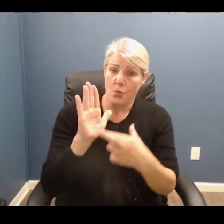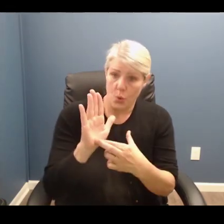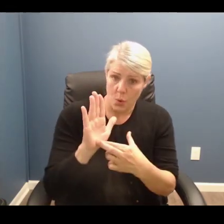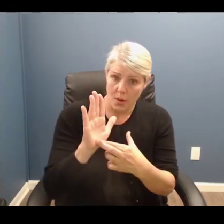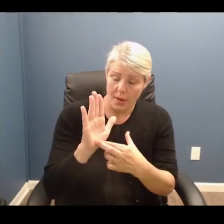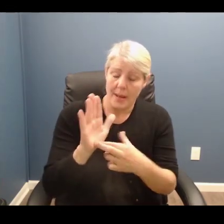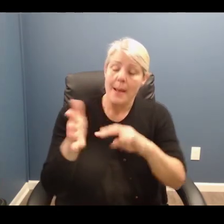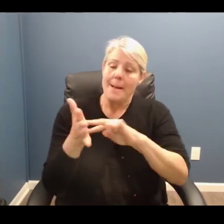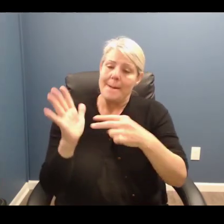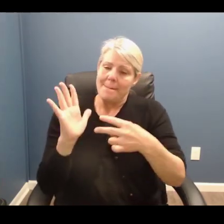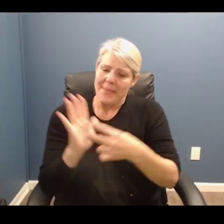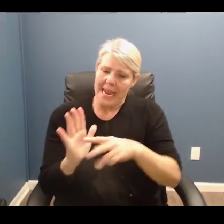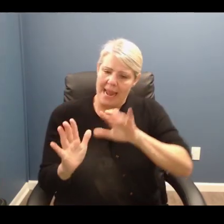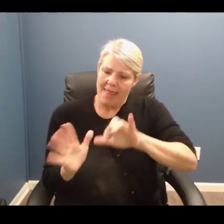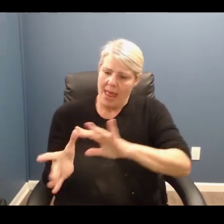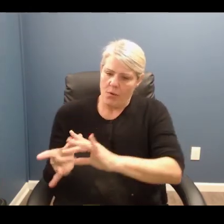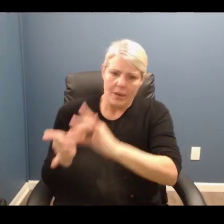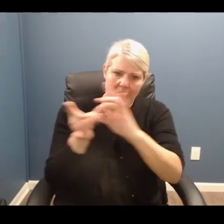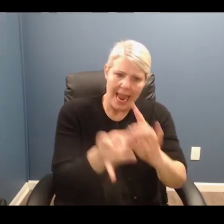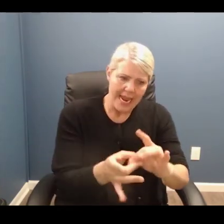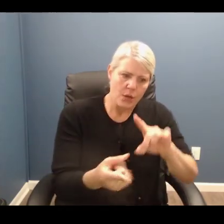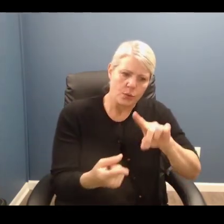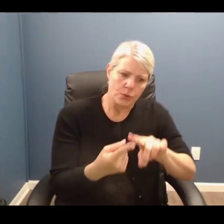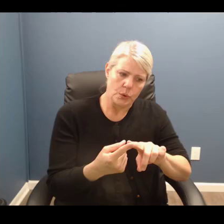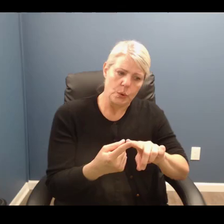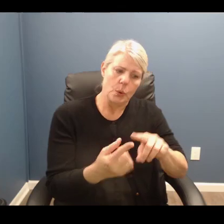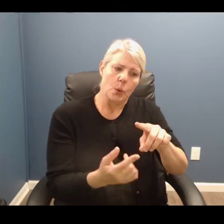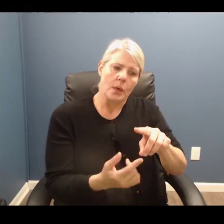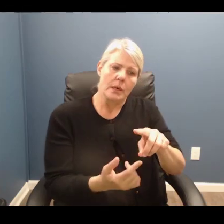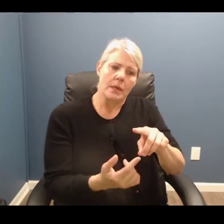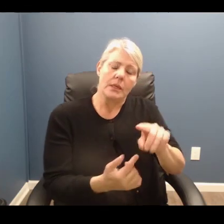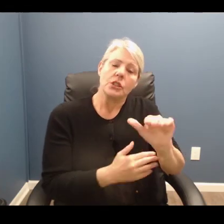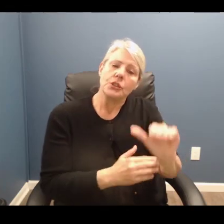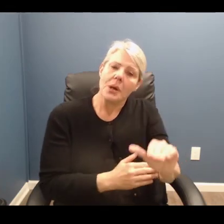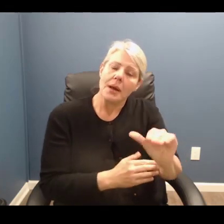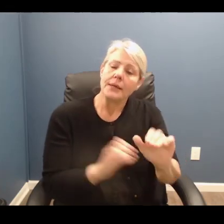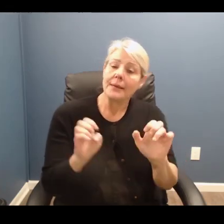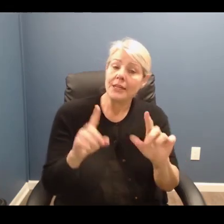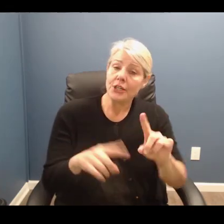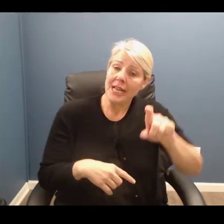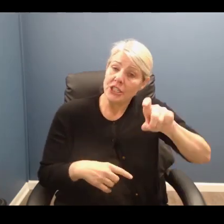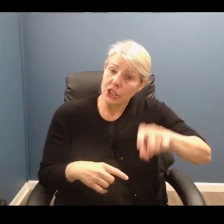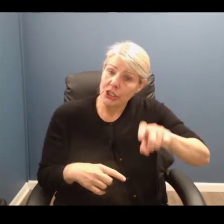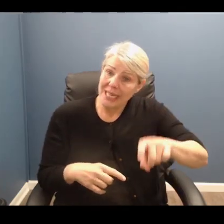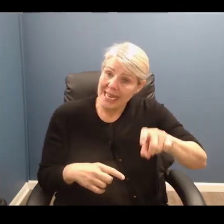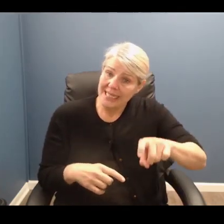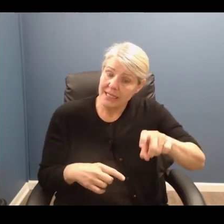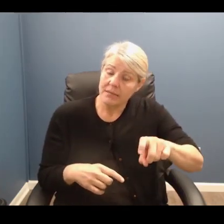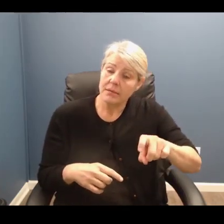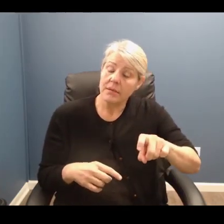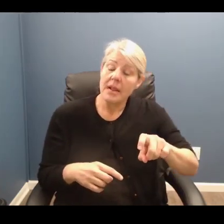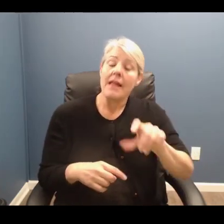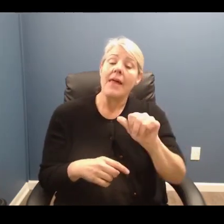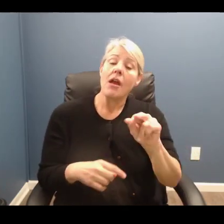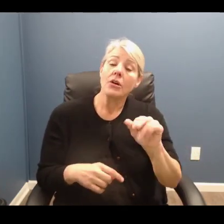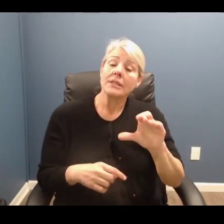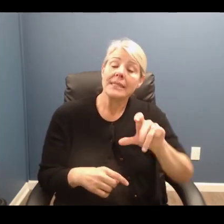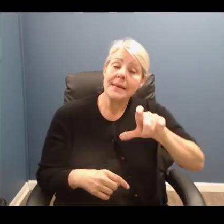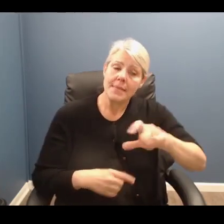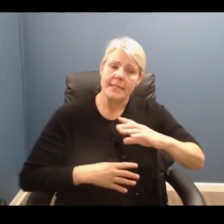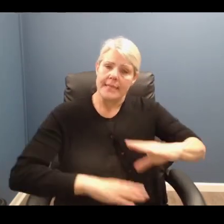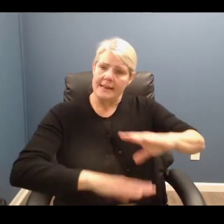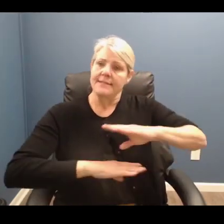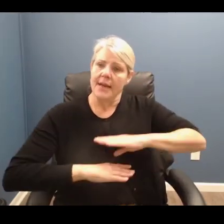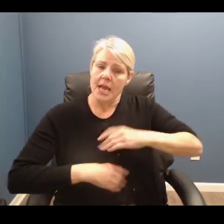the definition to a child's educational needs, which public agencies must meet in order to ensure that a child with a